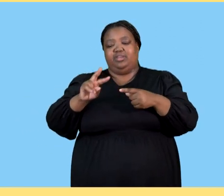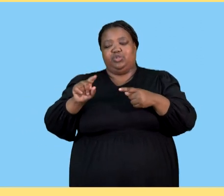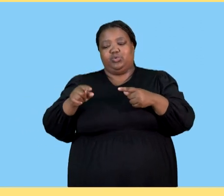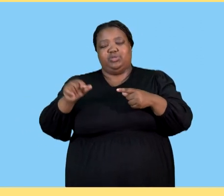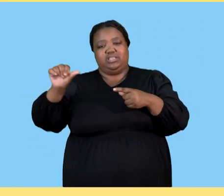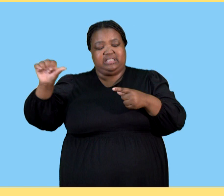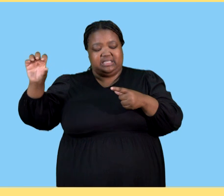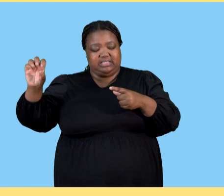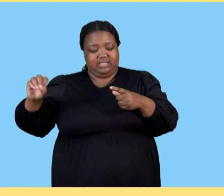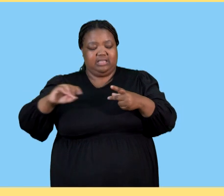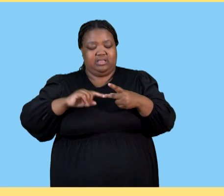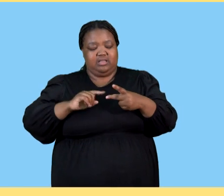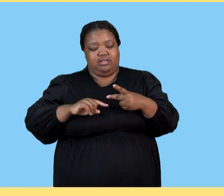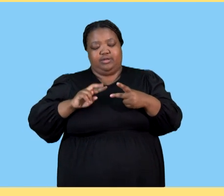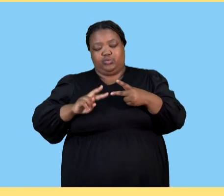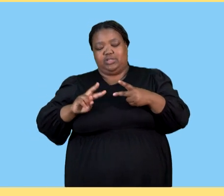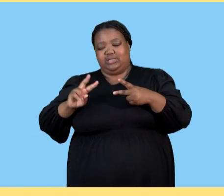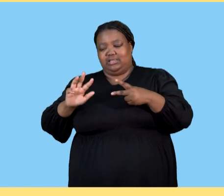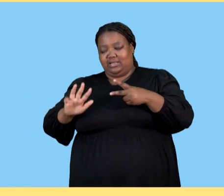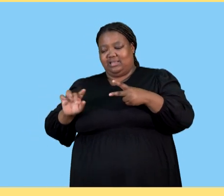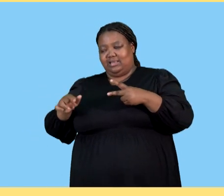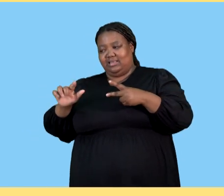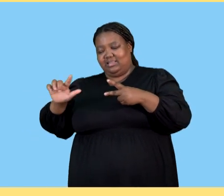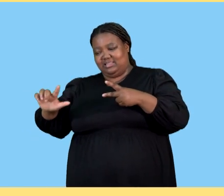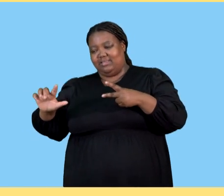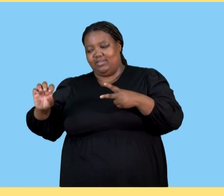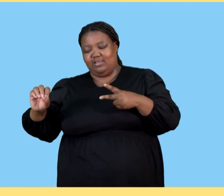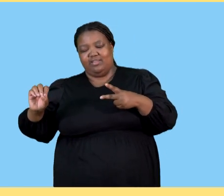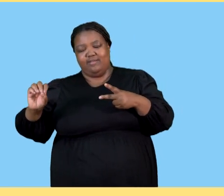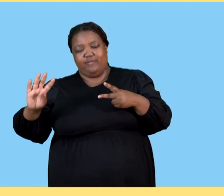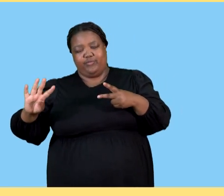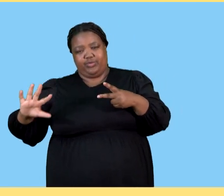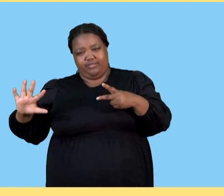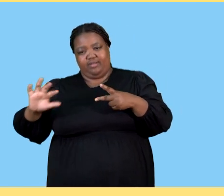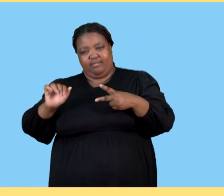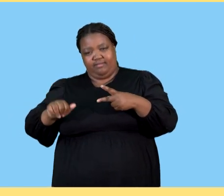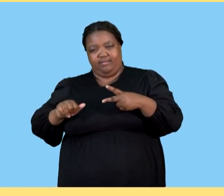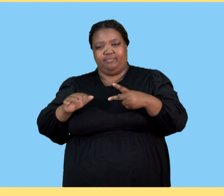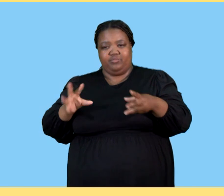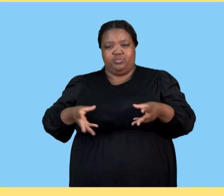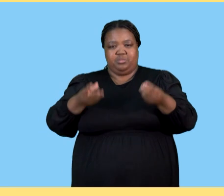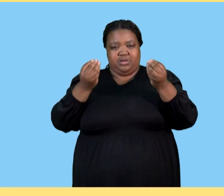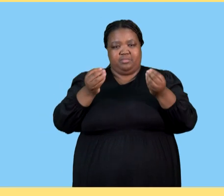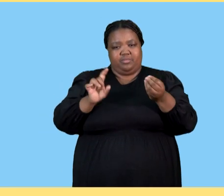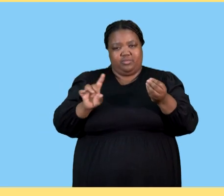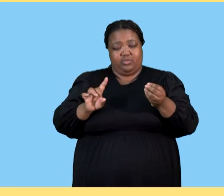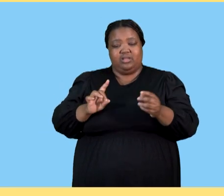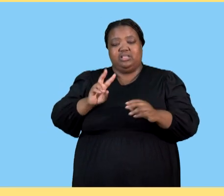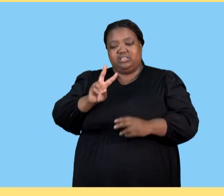32,660 here plus 29,745. 29,745, that's that one. It would then give